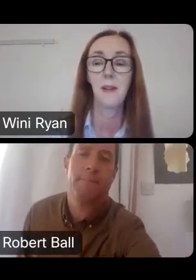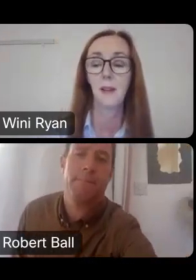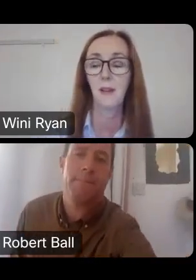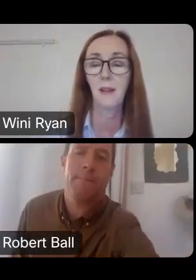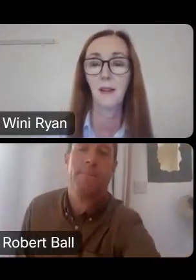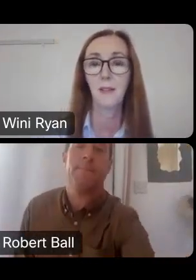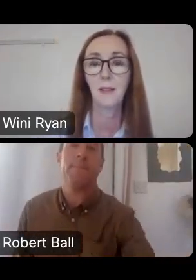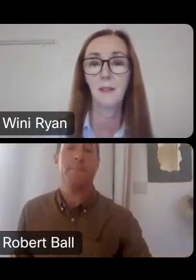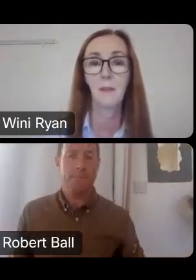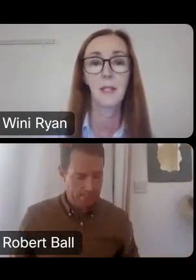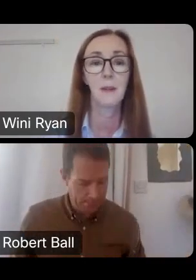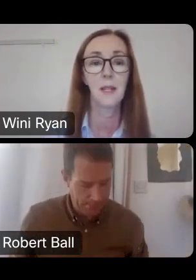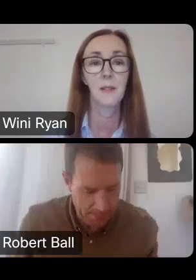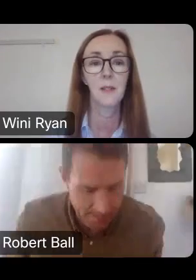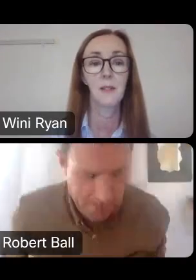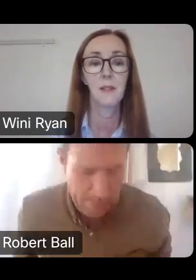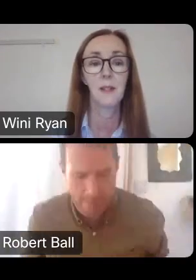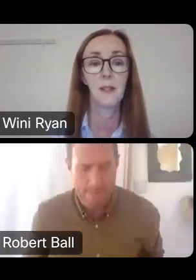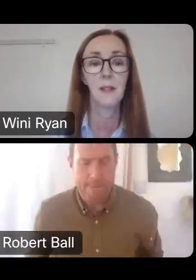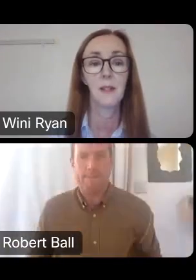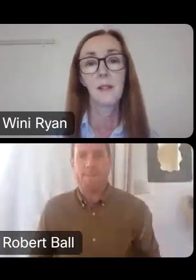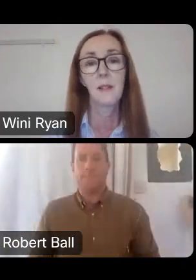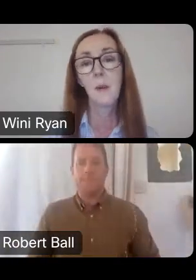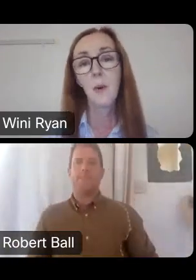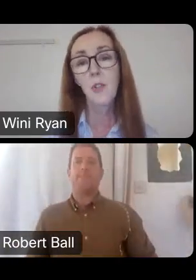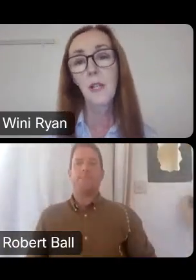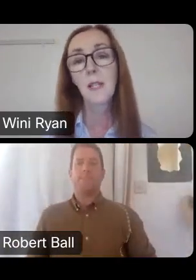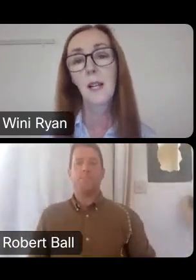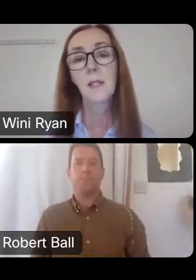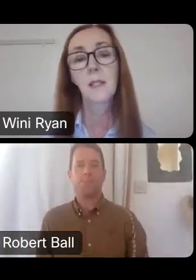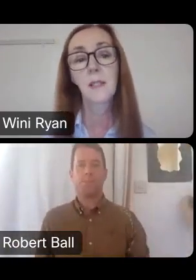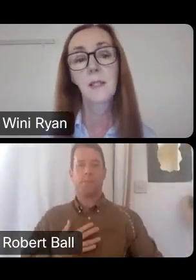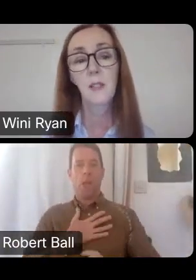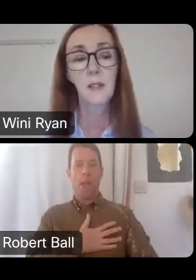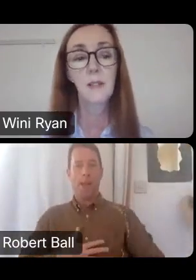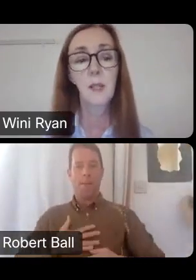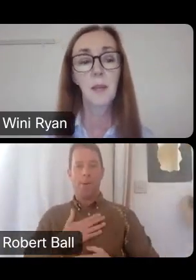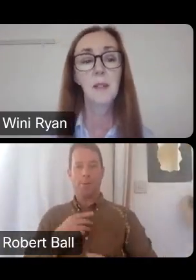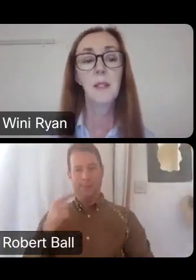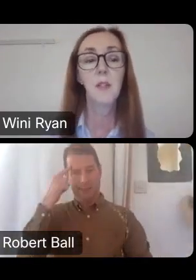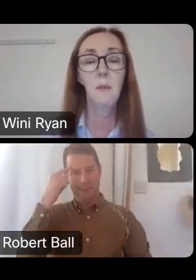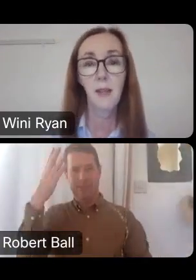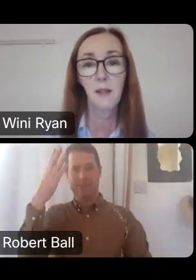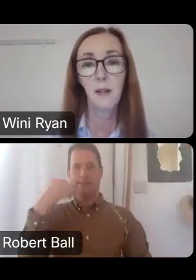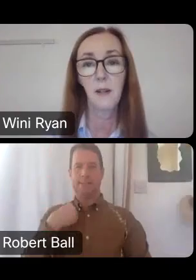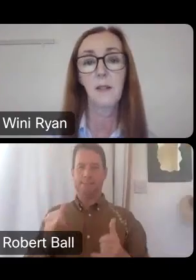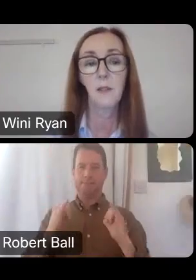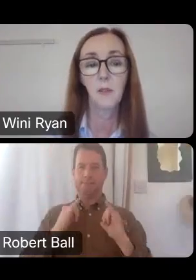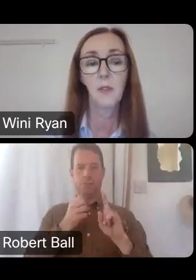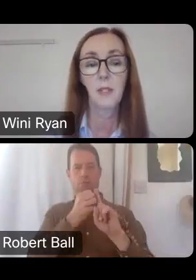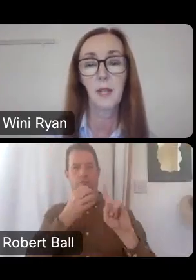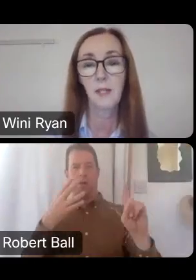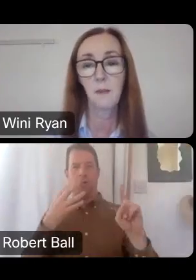paper and write down the answer. So emotional intelligence is defined as the ability to recognize